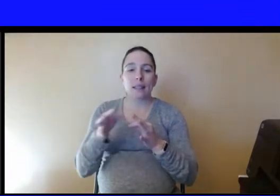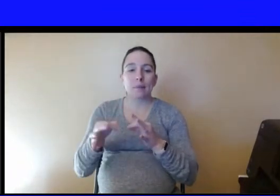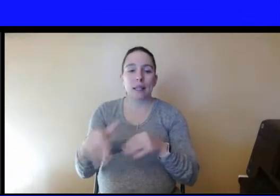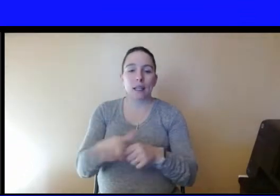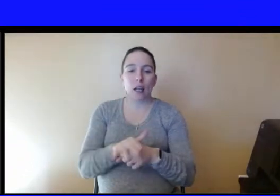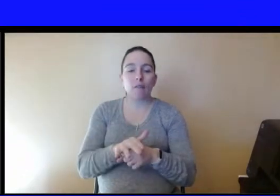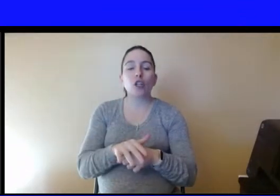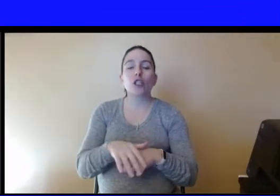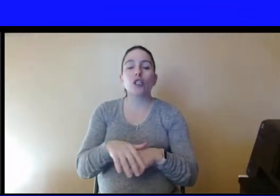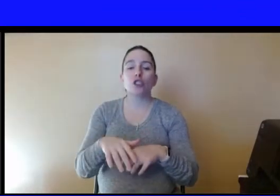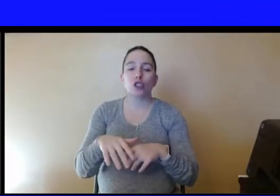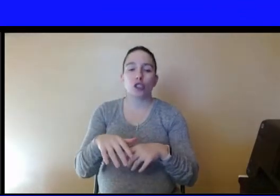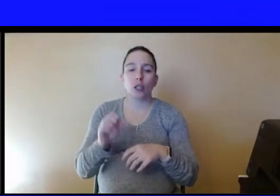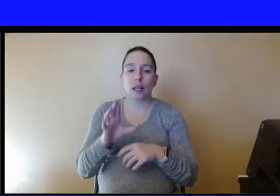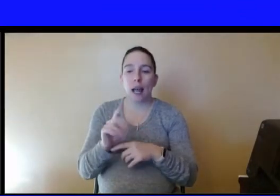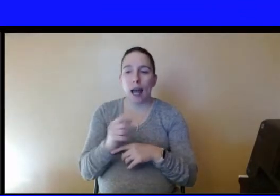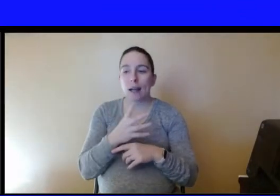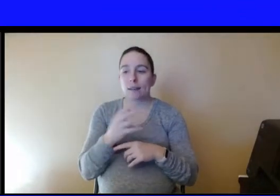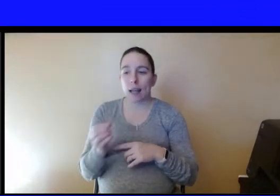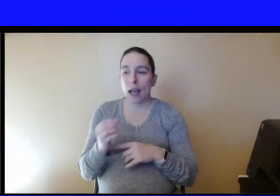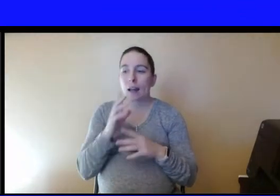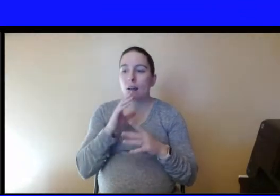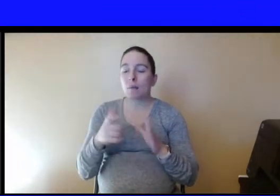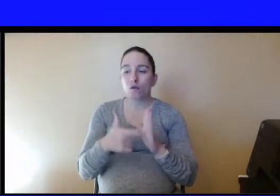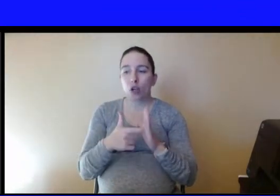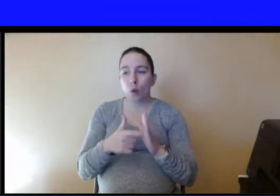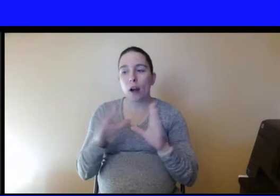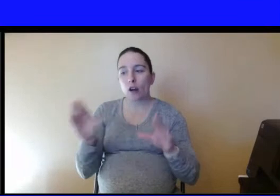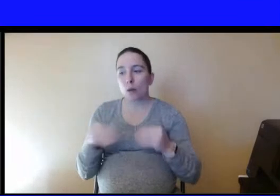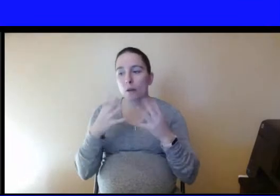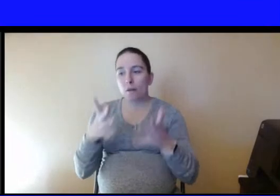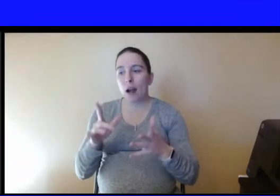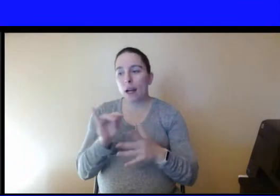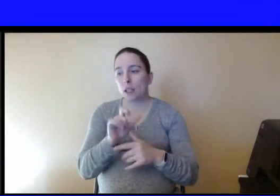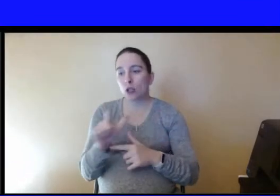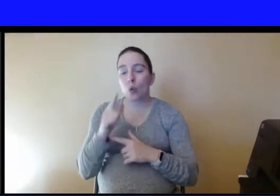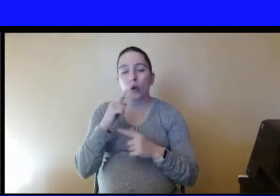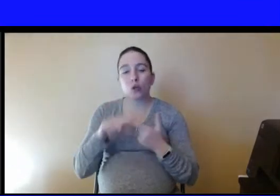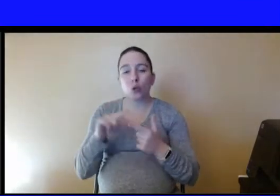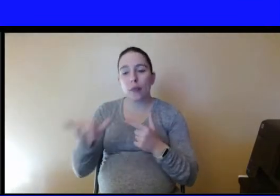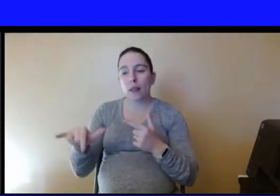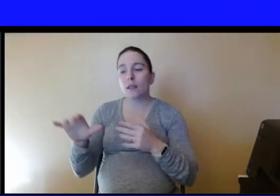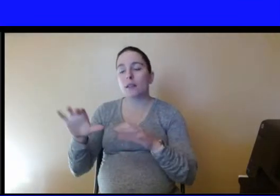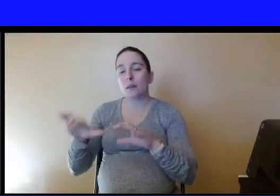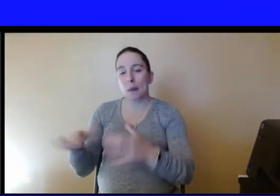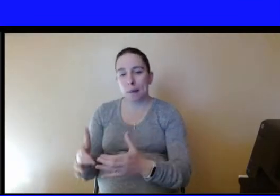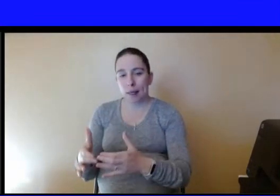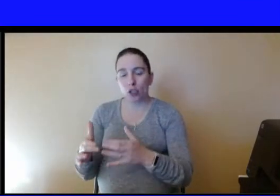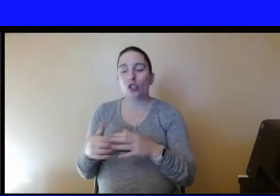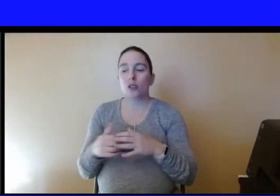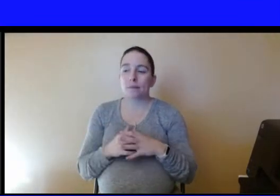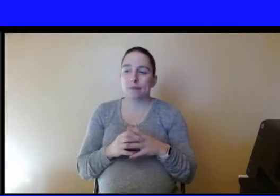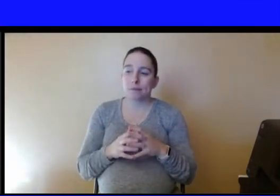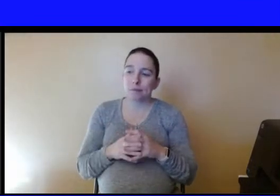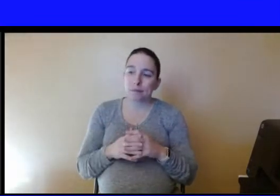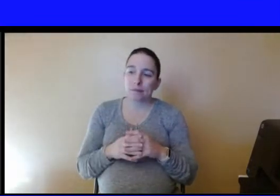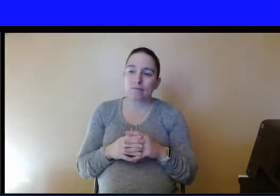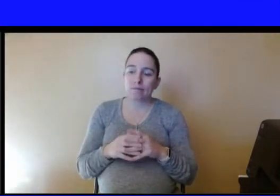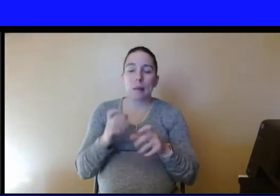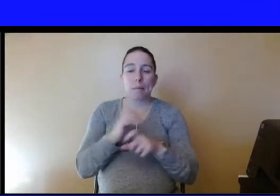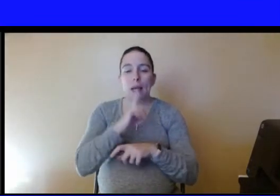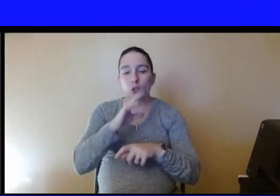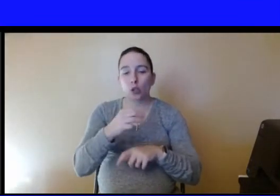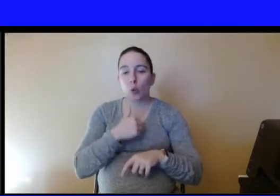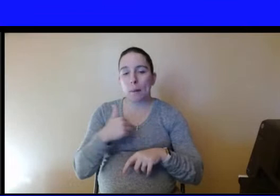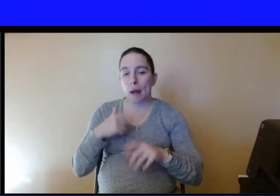in addition to an interoperability law that just went into effect July of this year. And